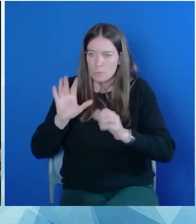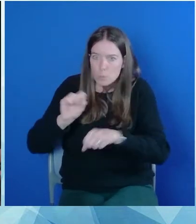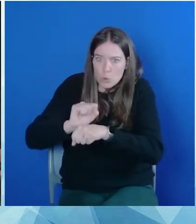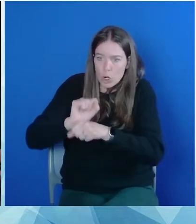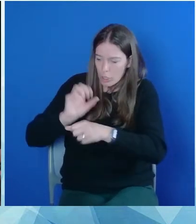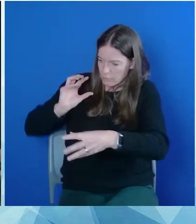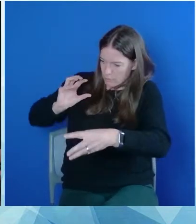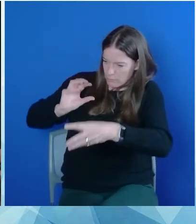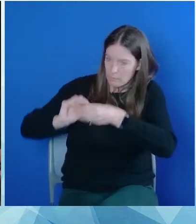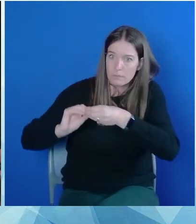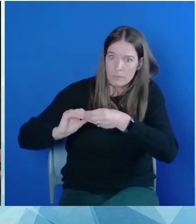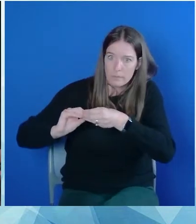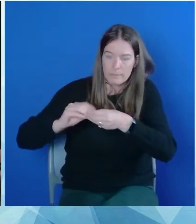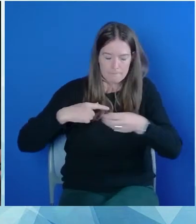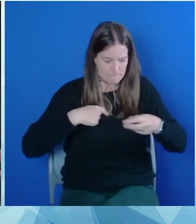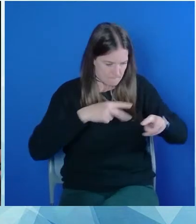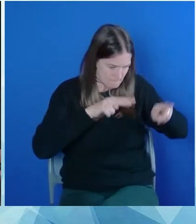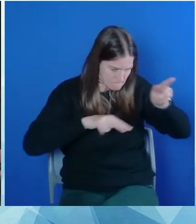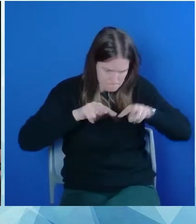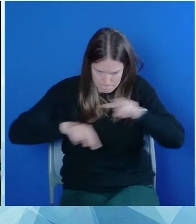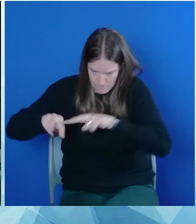to realize,